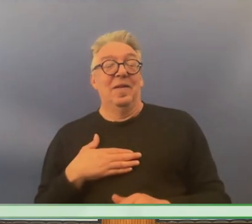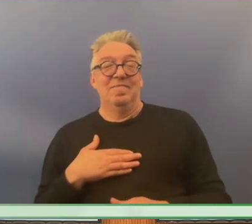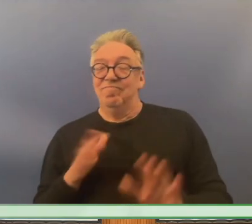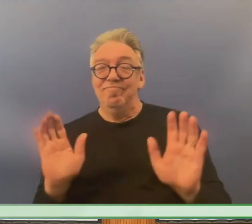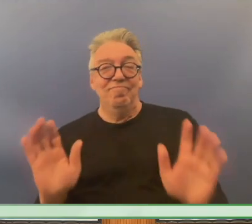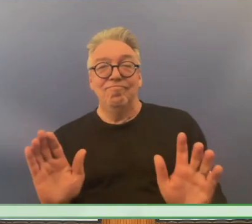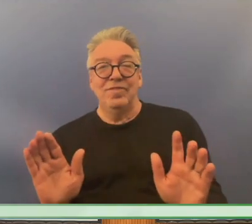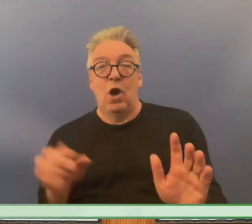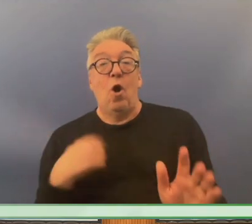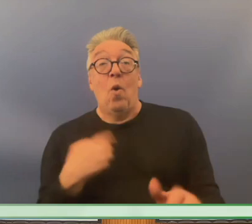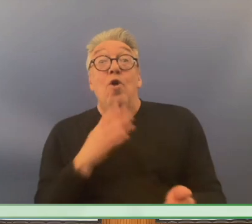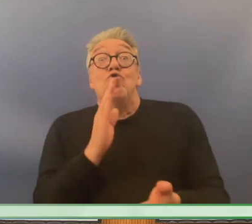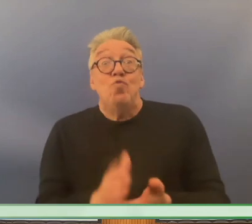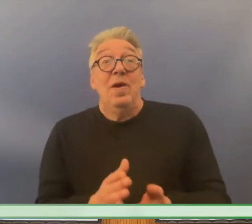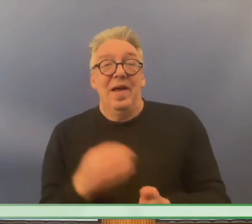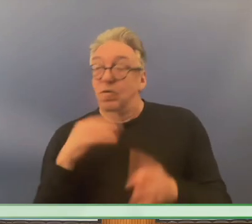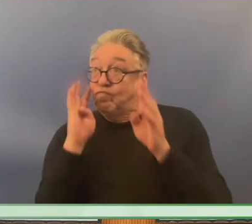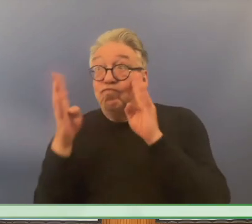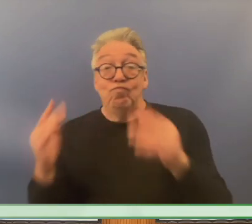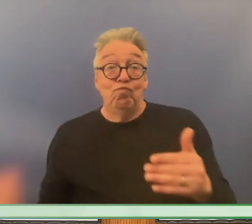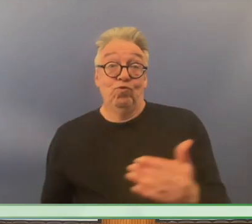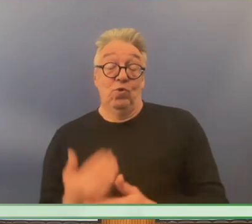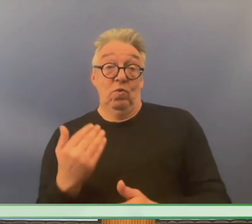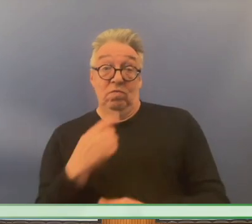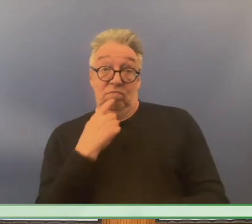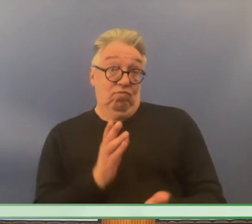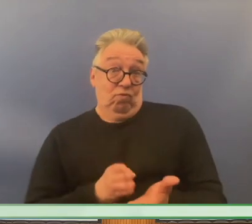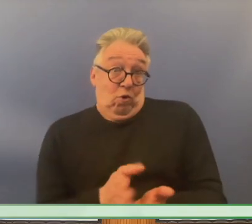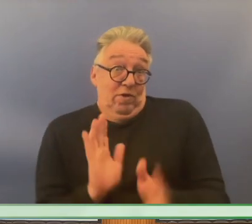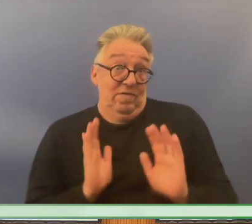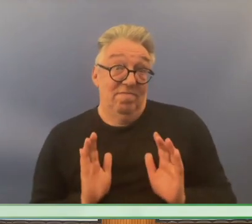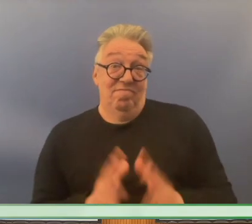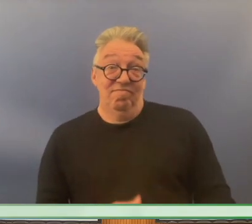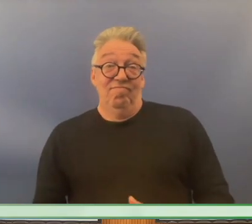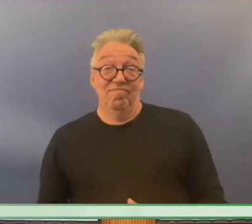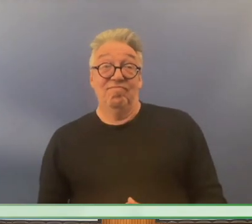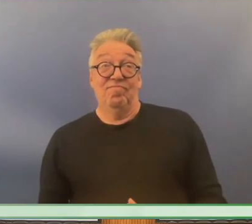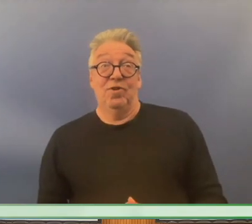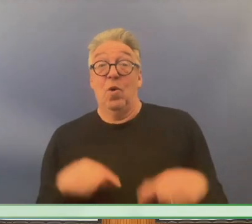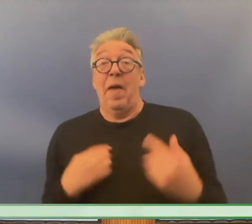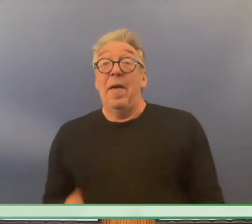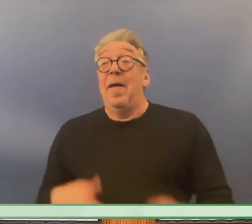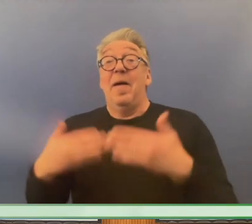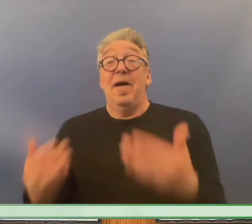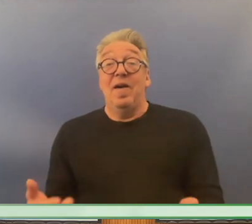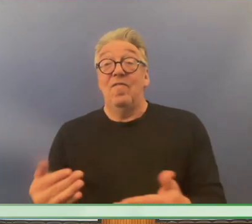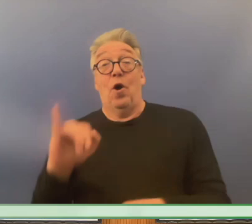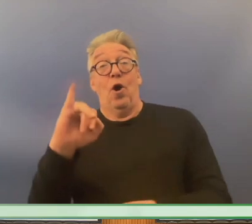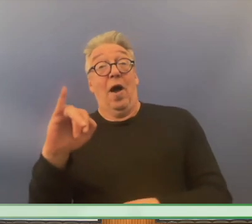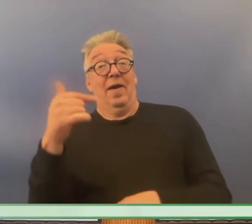quite innovative, to be honest. So we offer IT careers for those